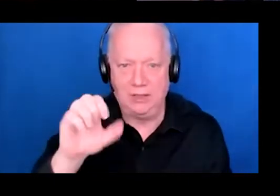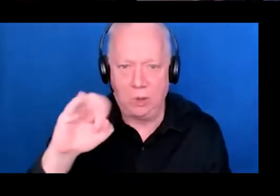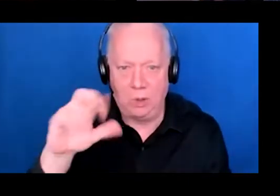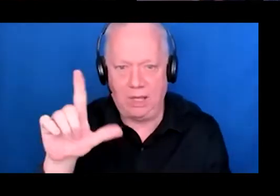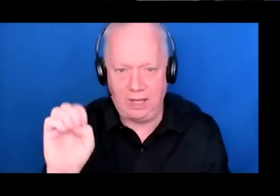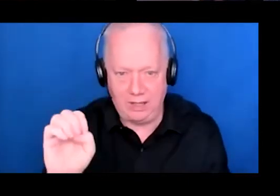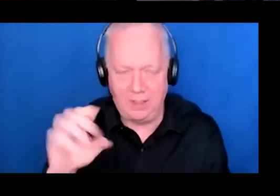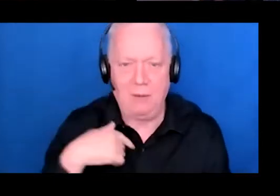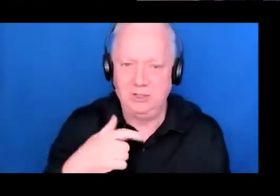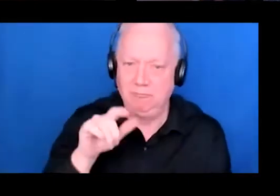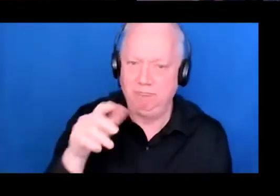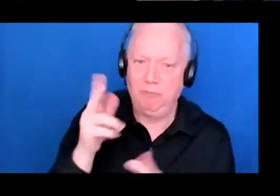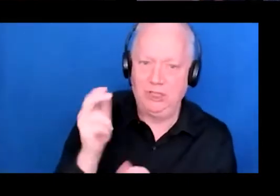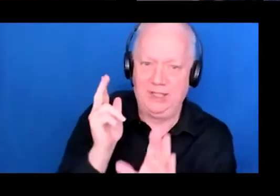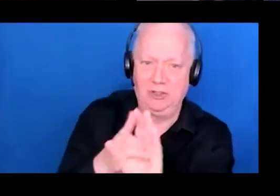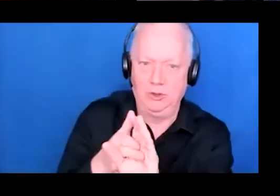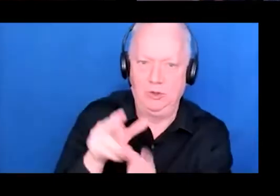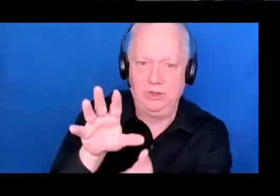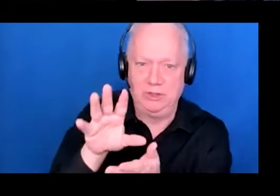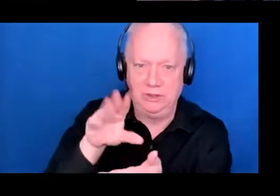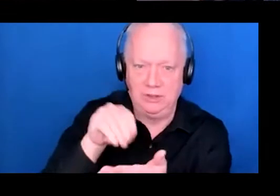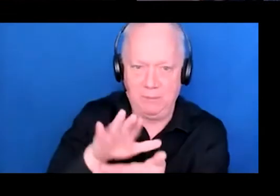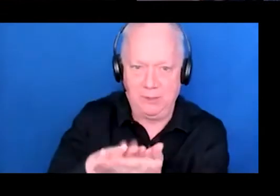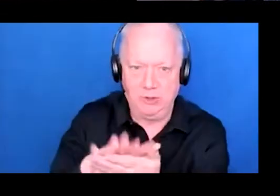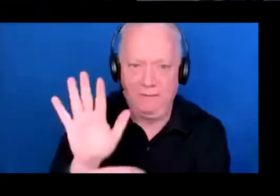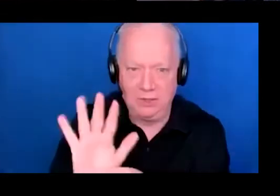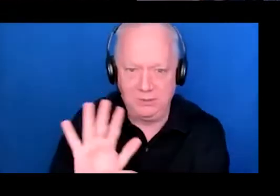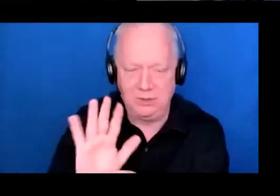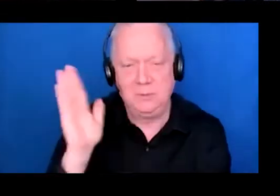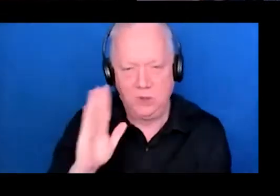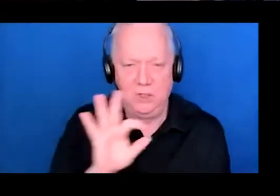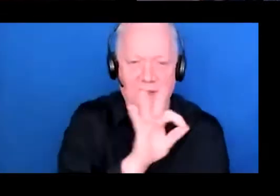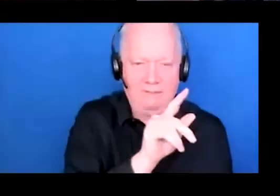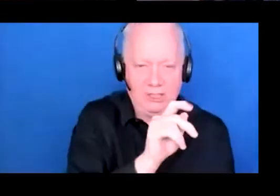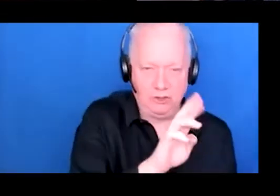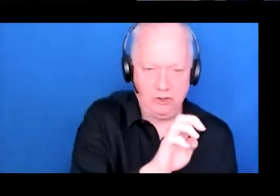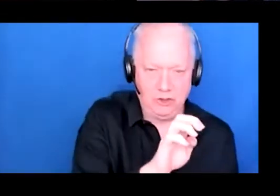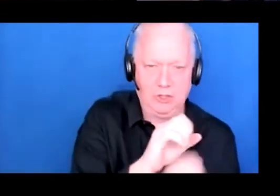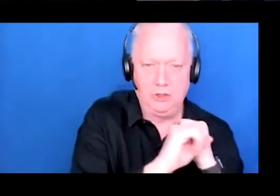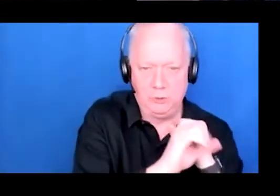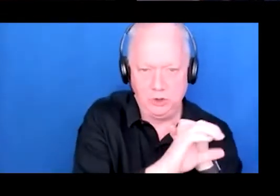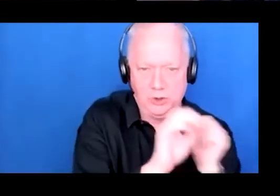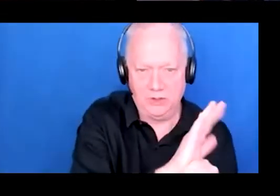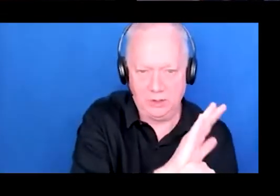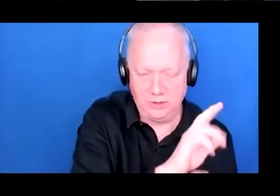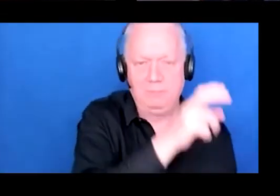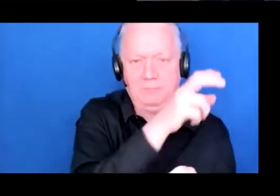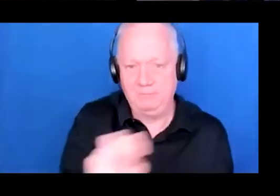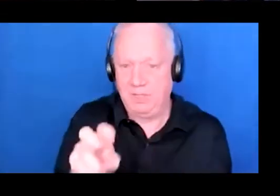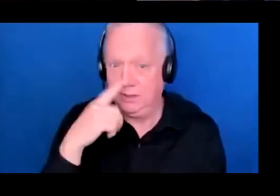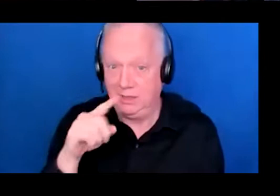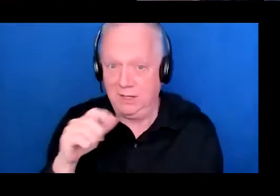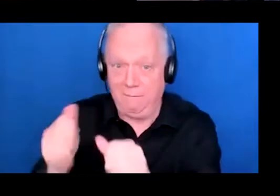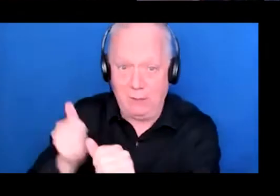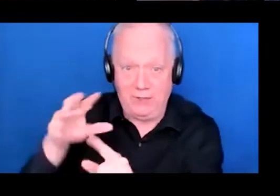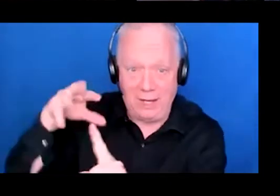was looking to get into documentary films. I was previously working in feature and commercial films. And so I said, can I follow you